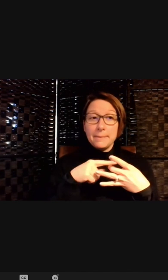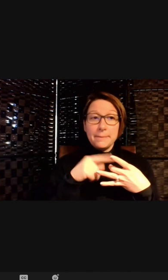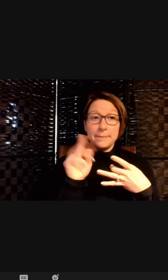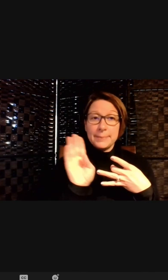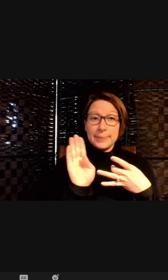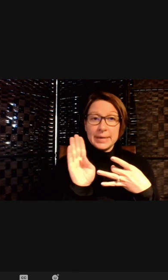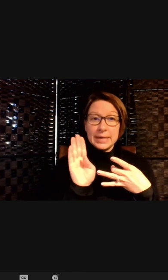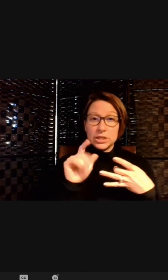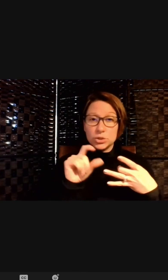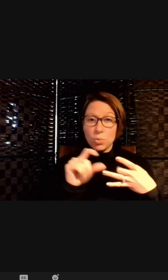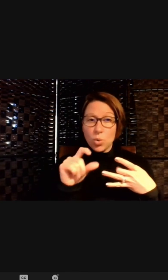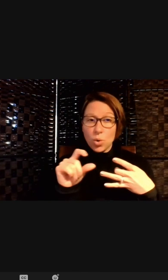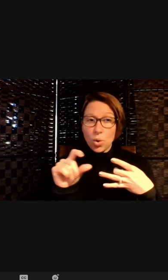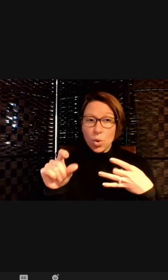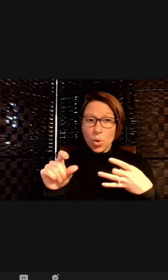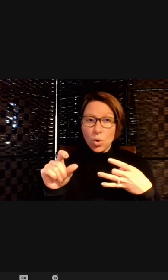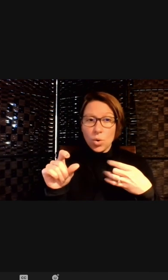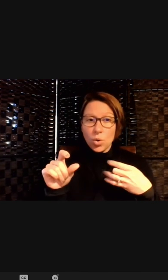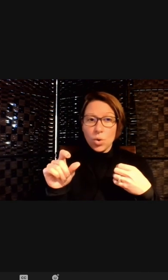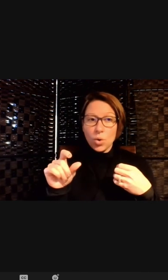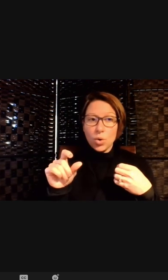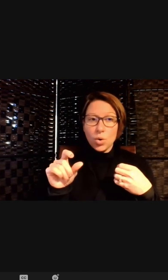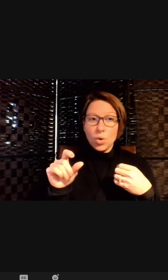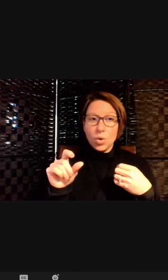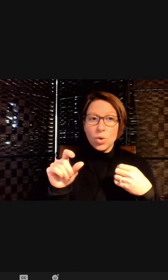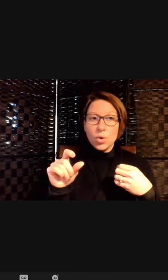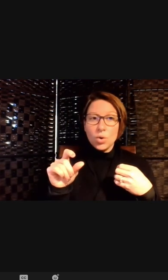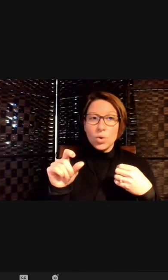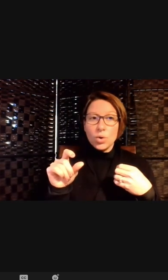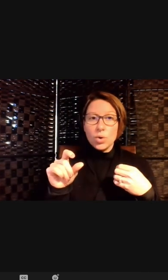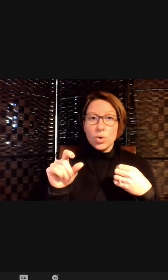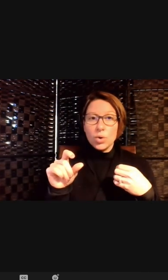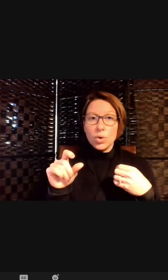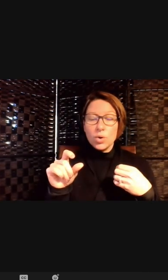is because there are a lot of